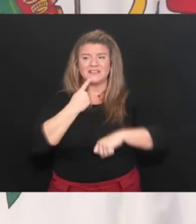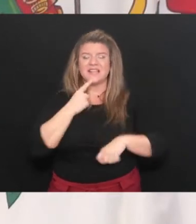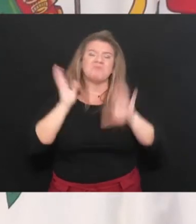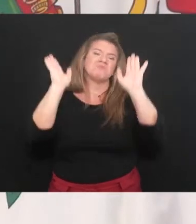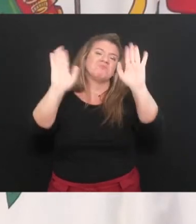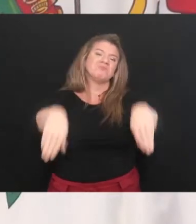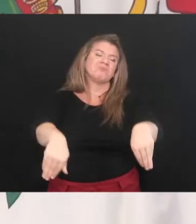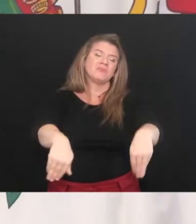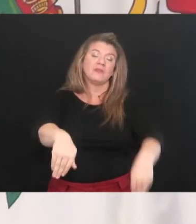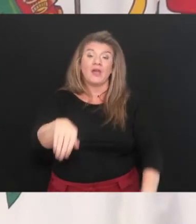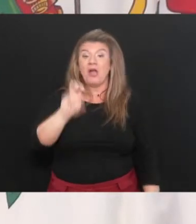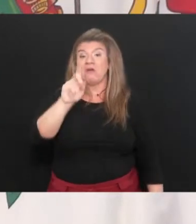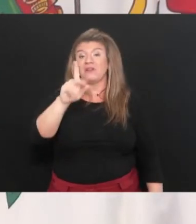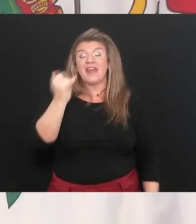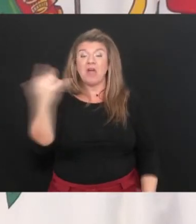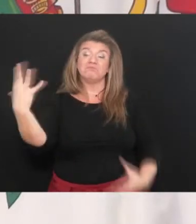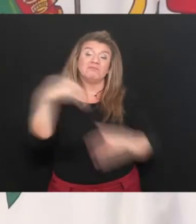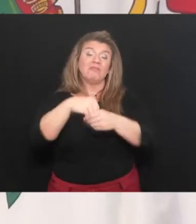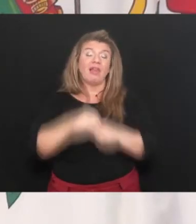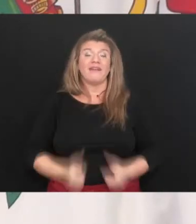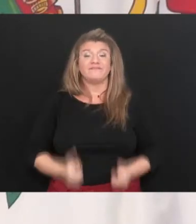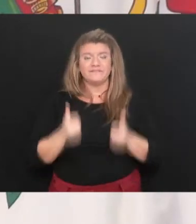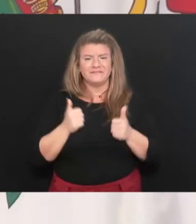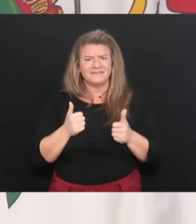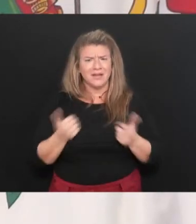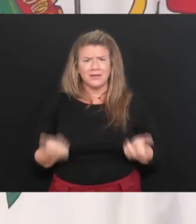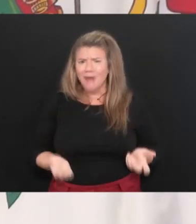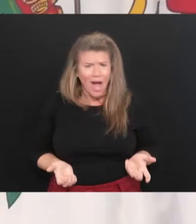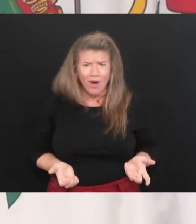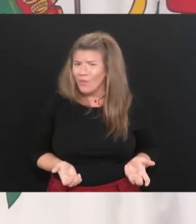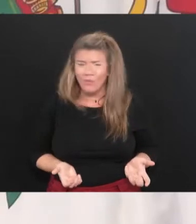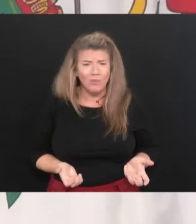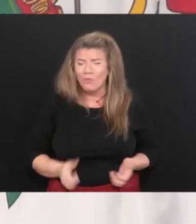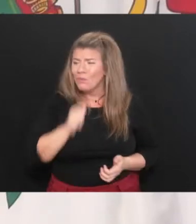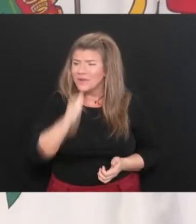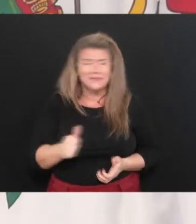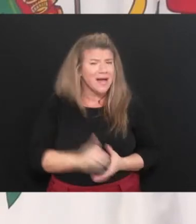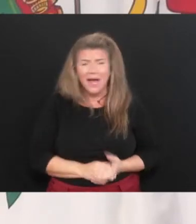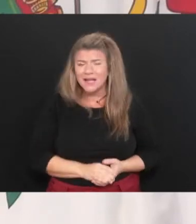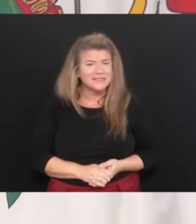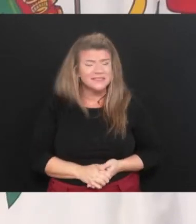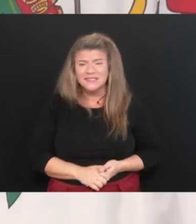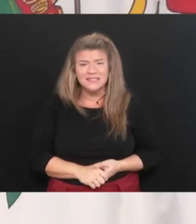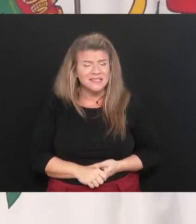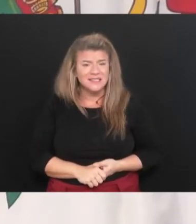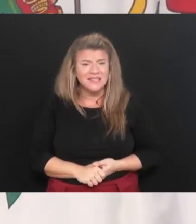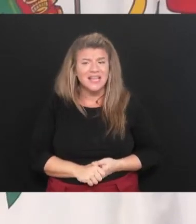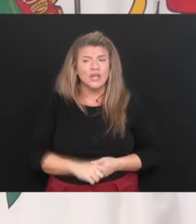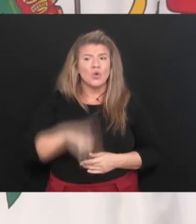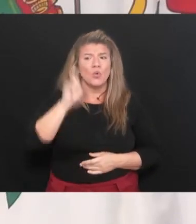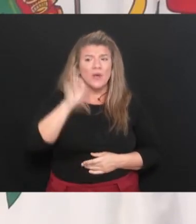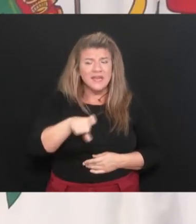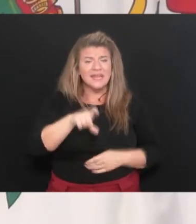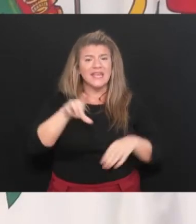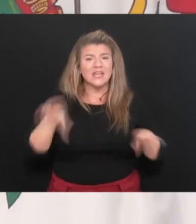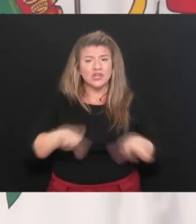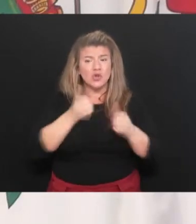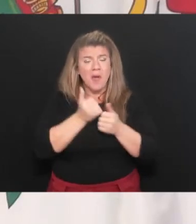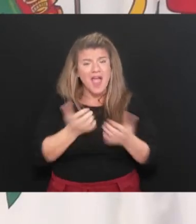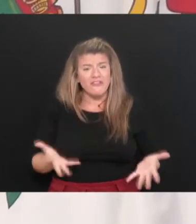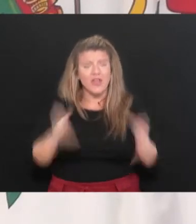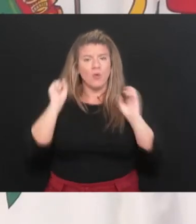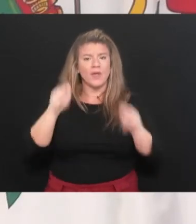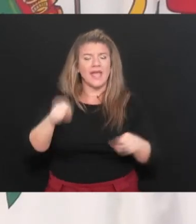That's just part of life. It's just not okay. We need to try with all in us to stop